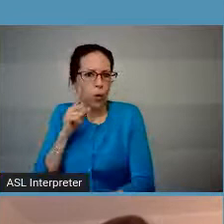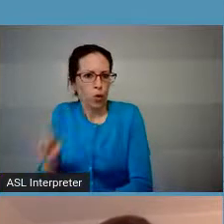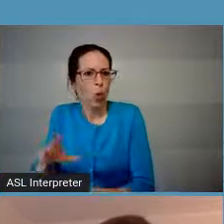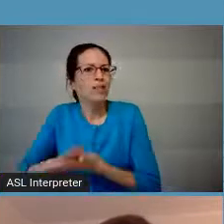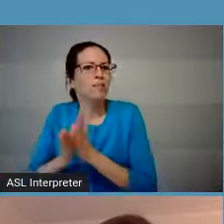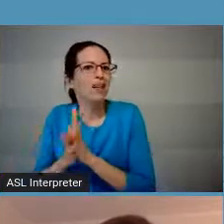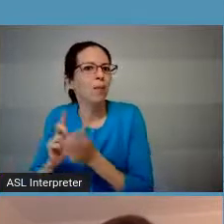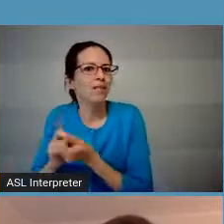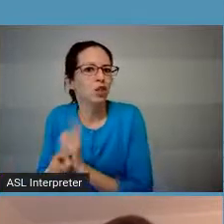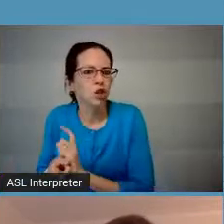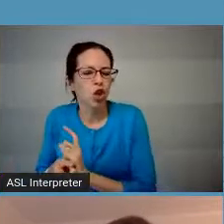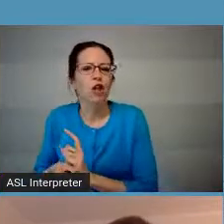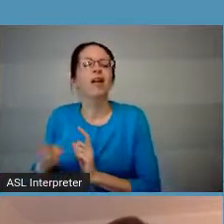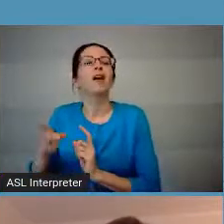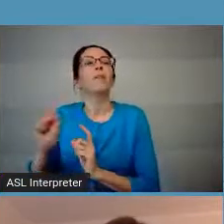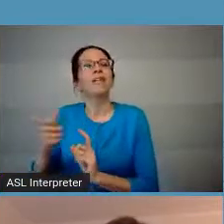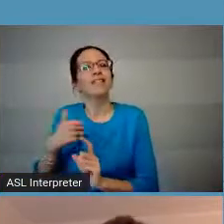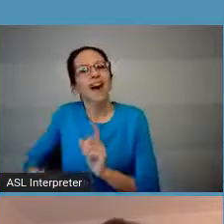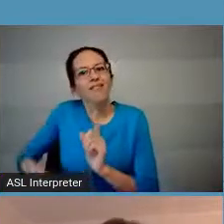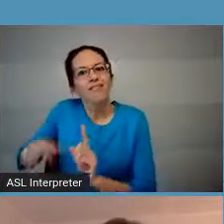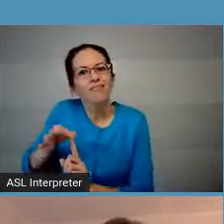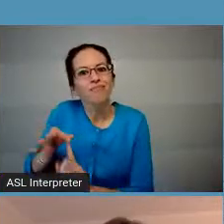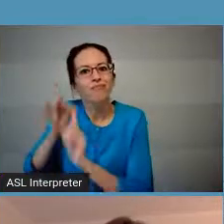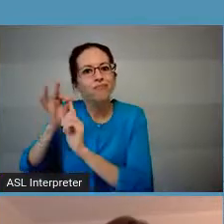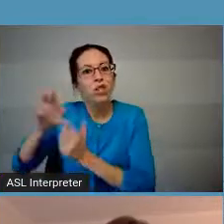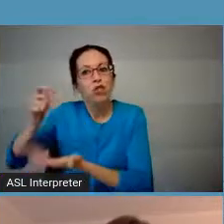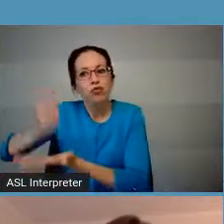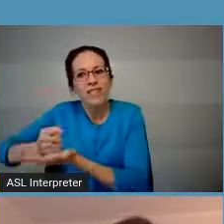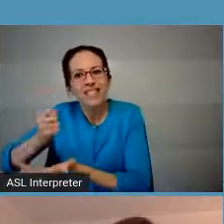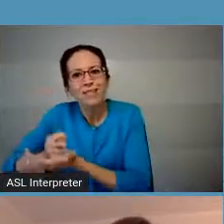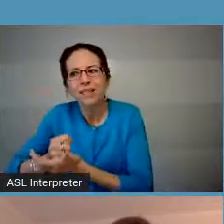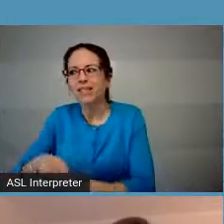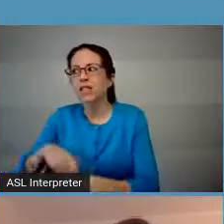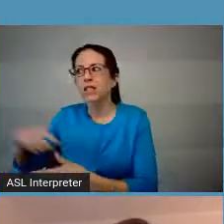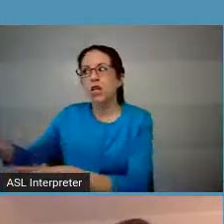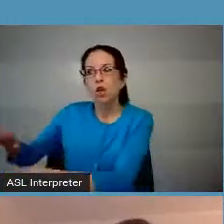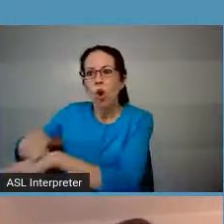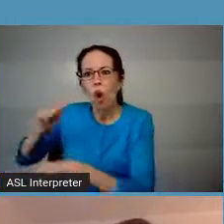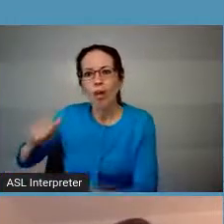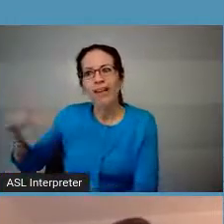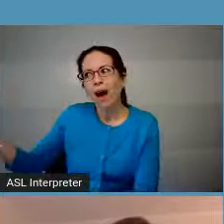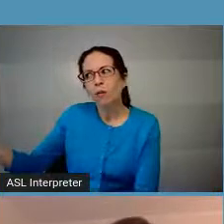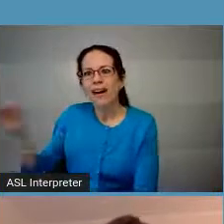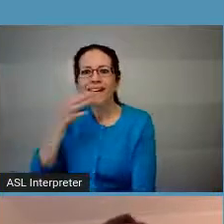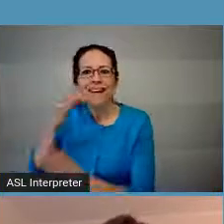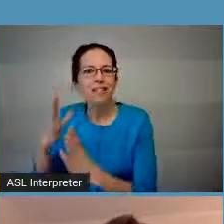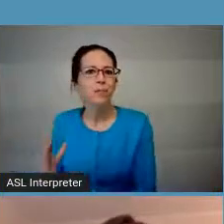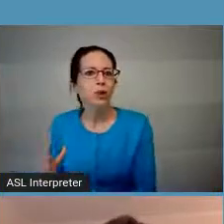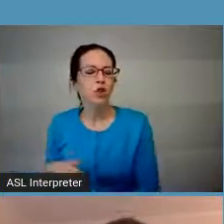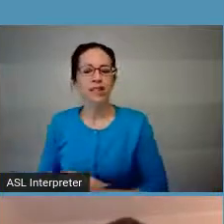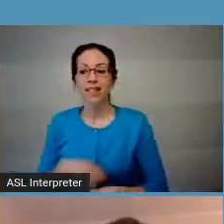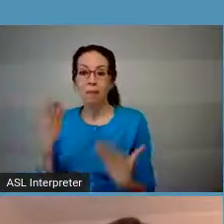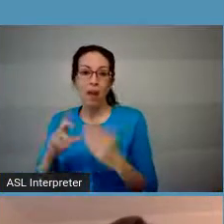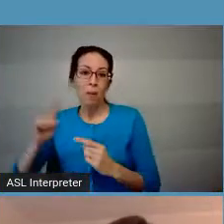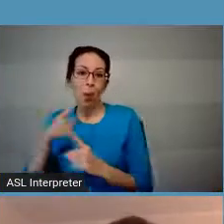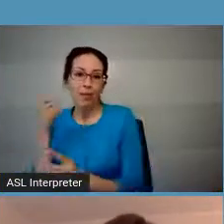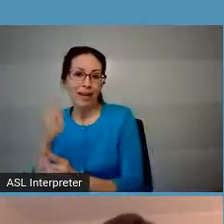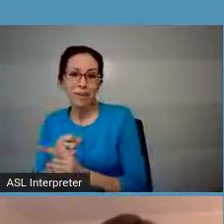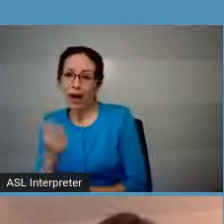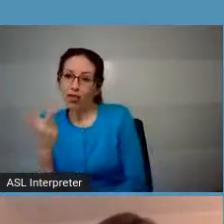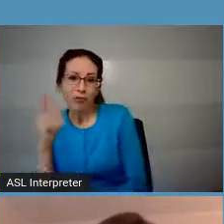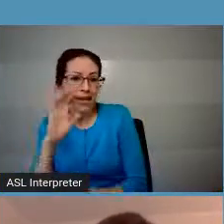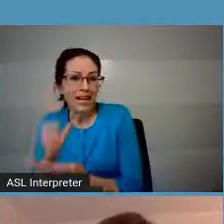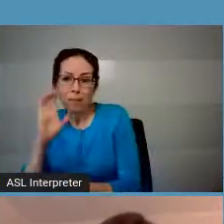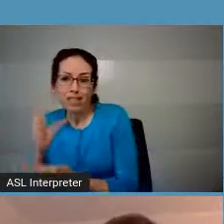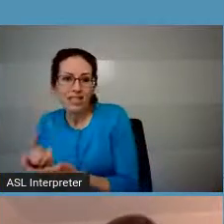certainly without treatment or outside expertise. It may only affect 3 images, but they may be really important images in the collection. You need to